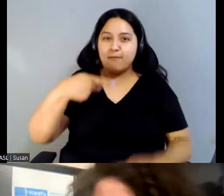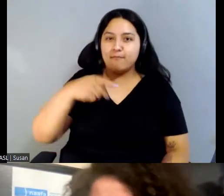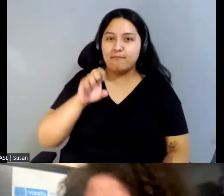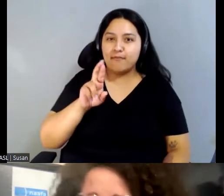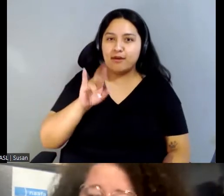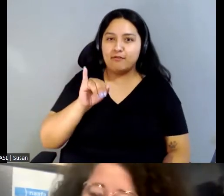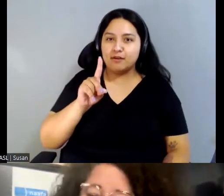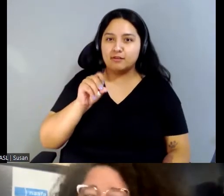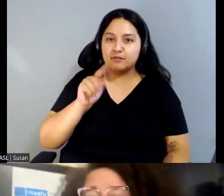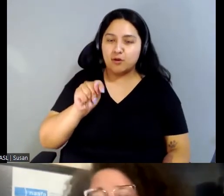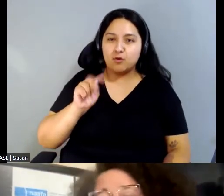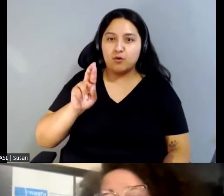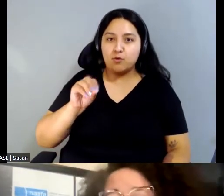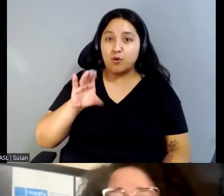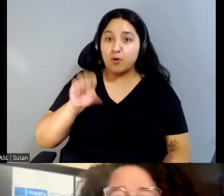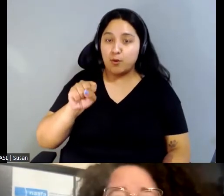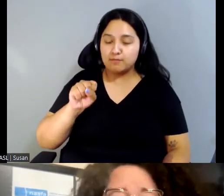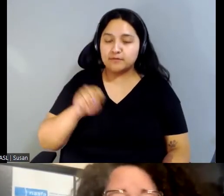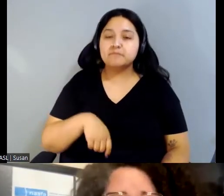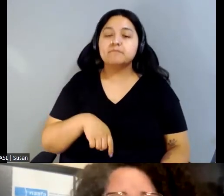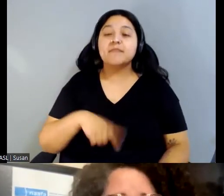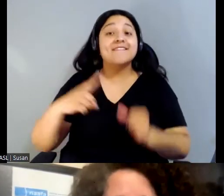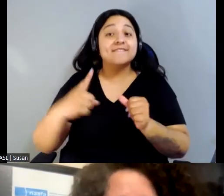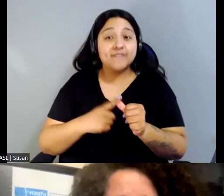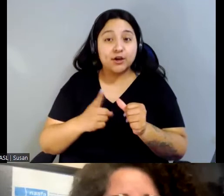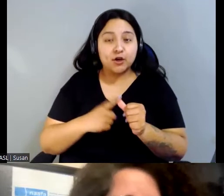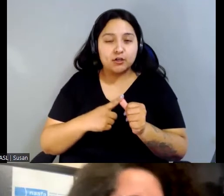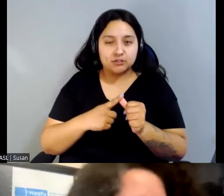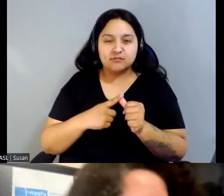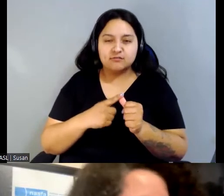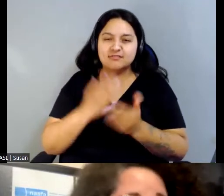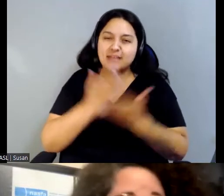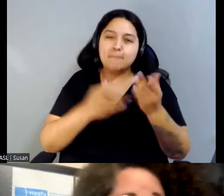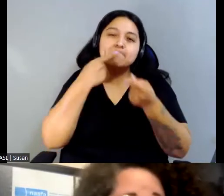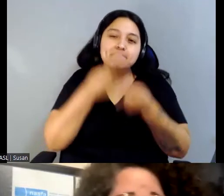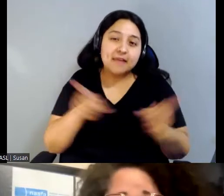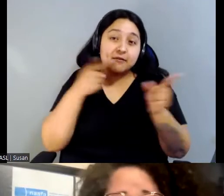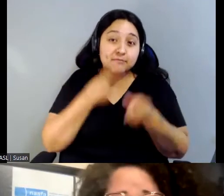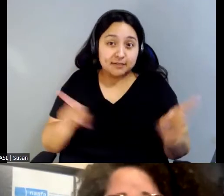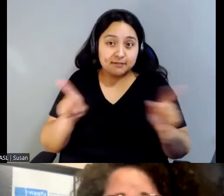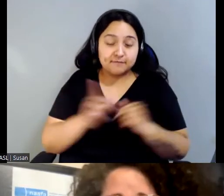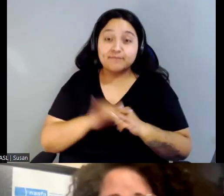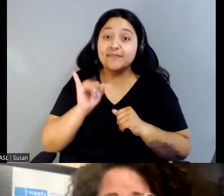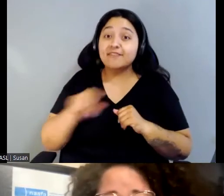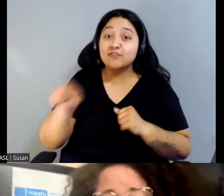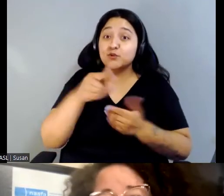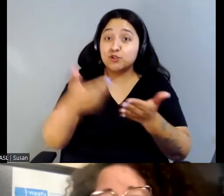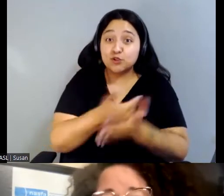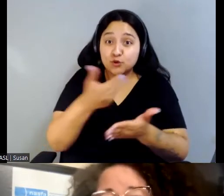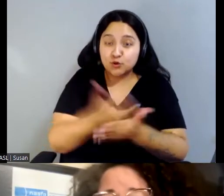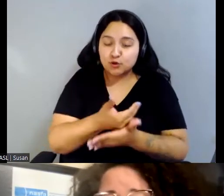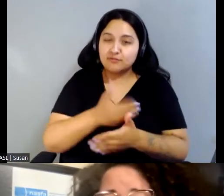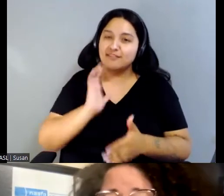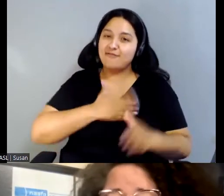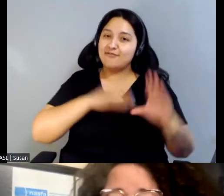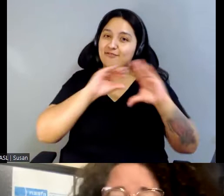of NAAFA announcements. For those of you who are new to NAAFA, we were founded in 1969, and since then